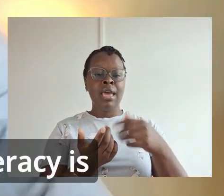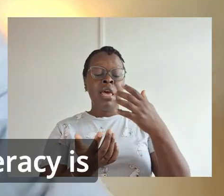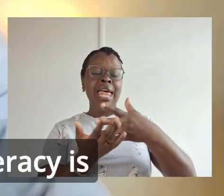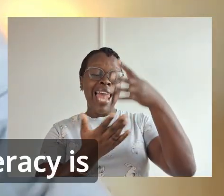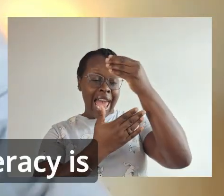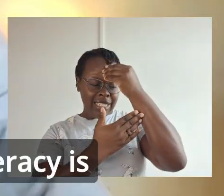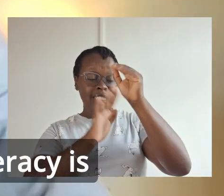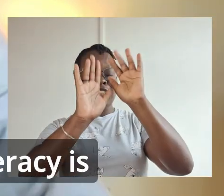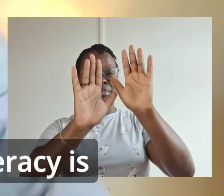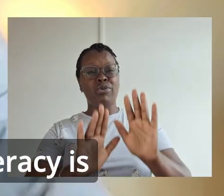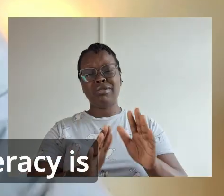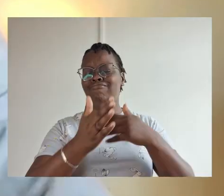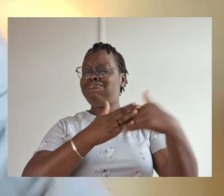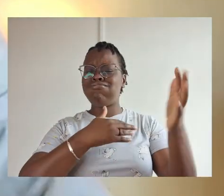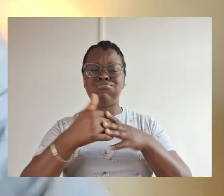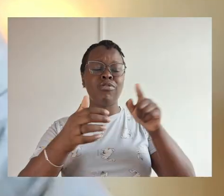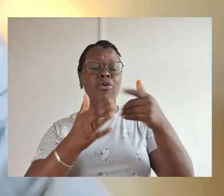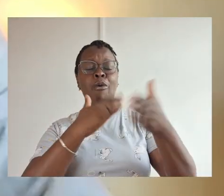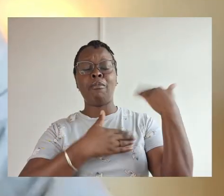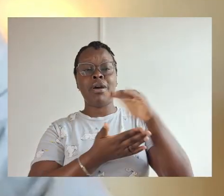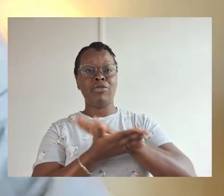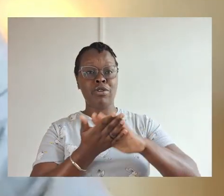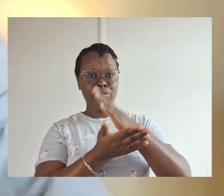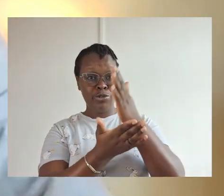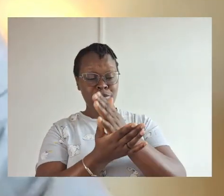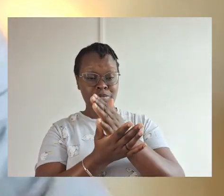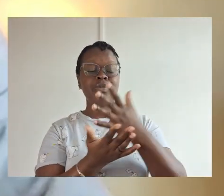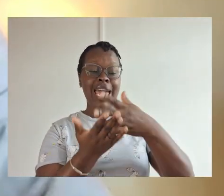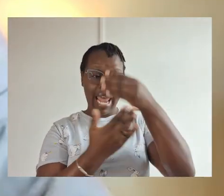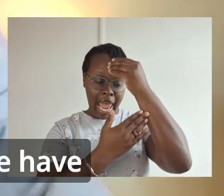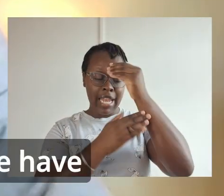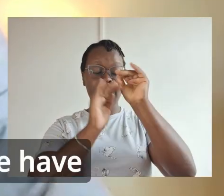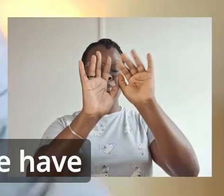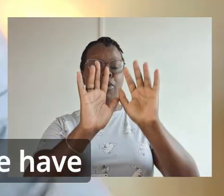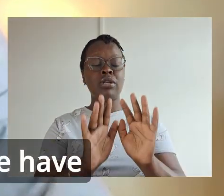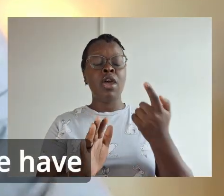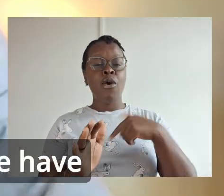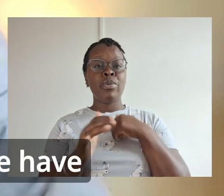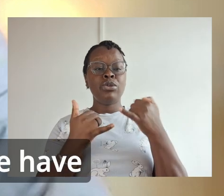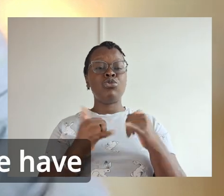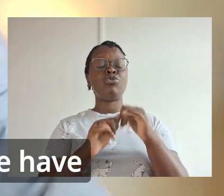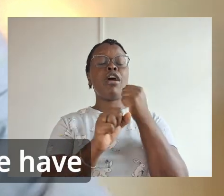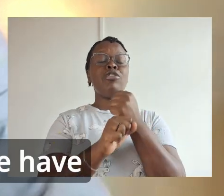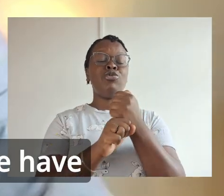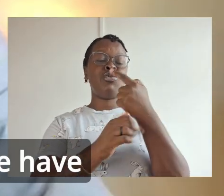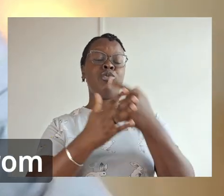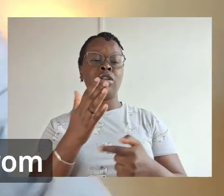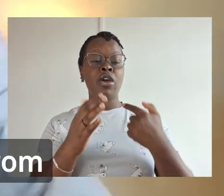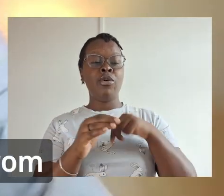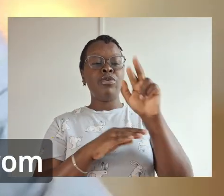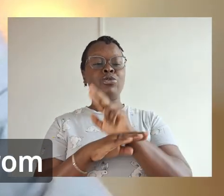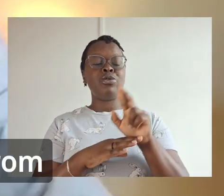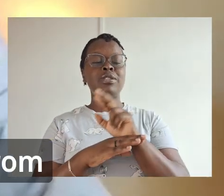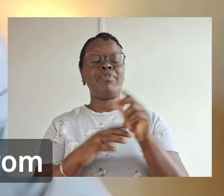Whichever language you speak, literacy is, you can access it in your own language. So what we have been doing is we have